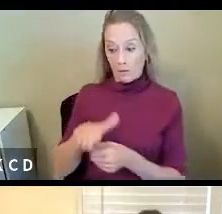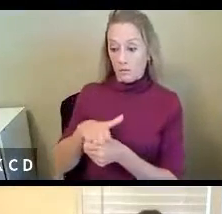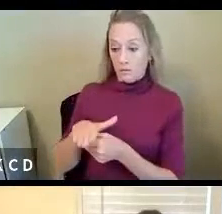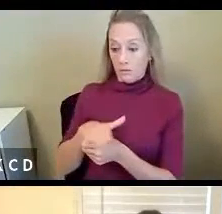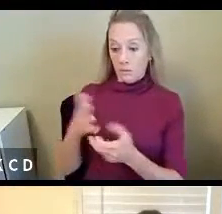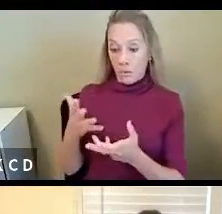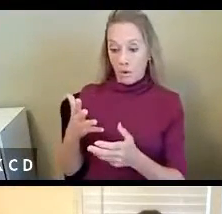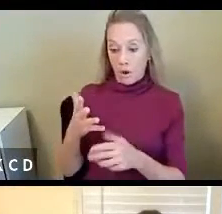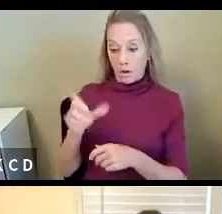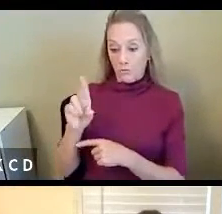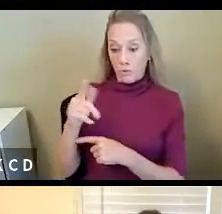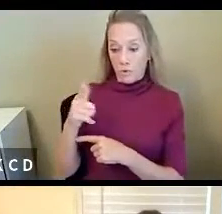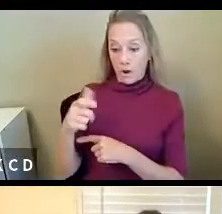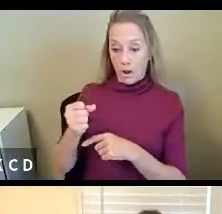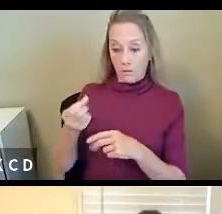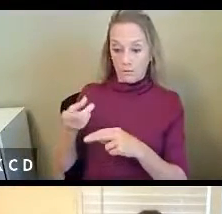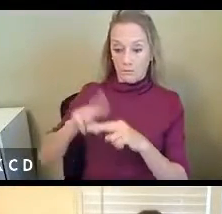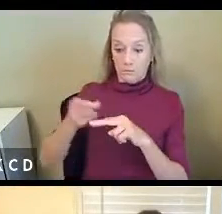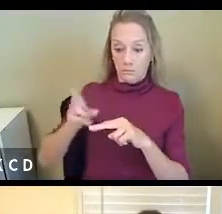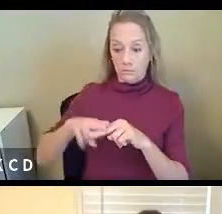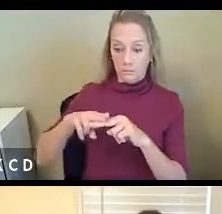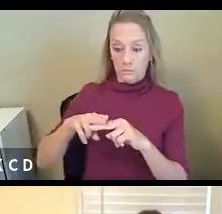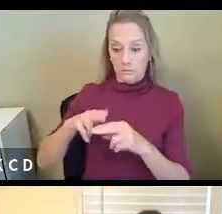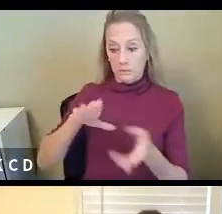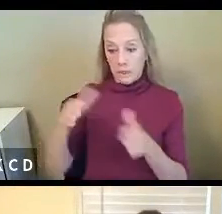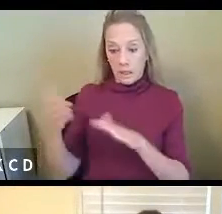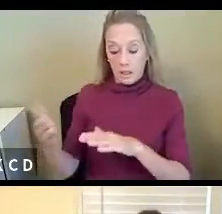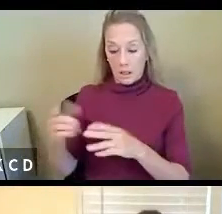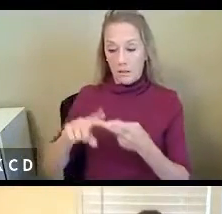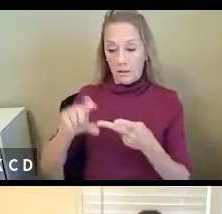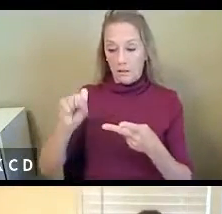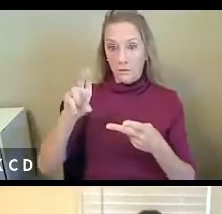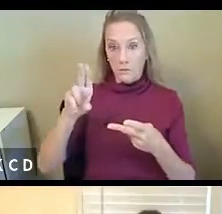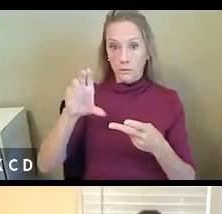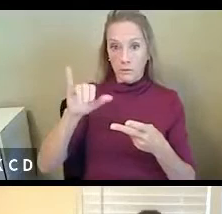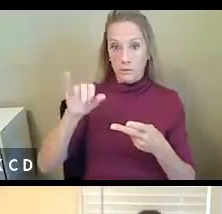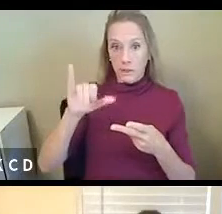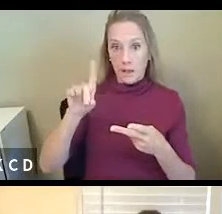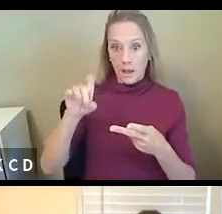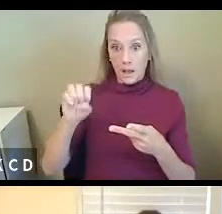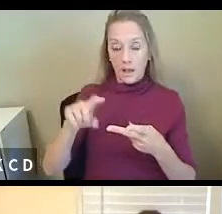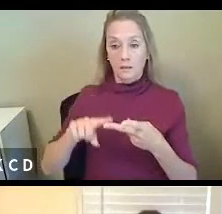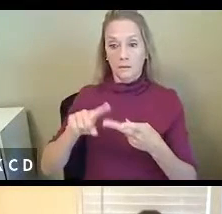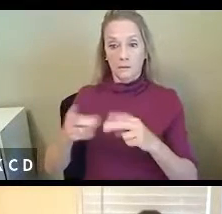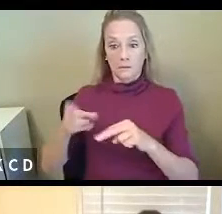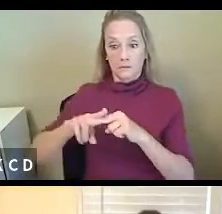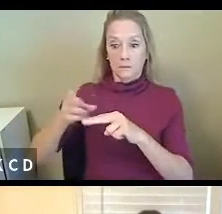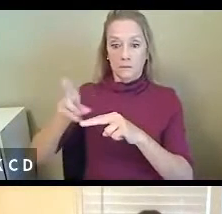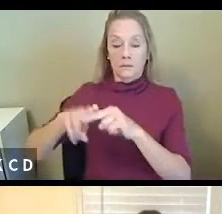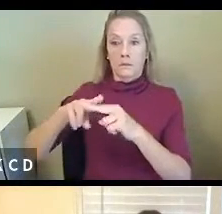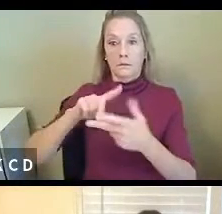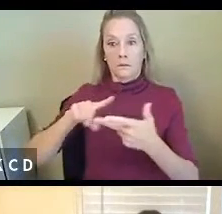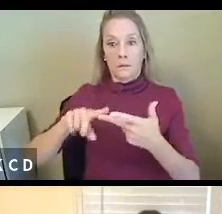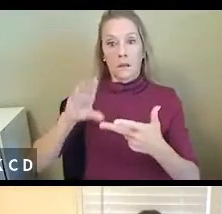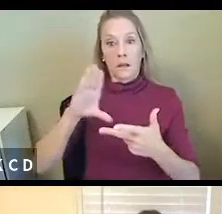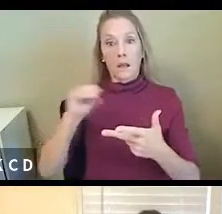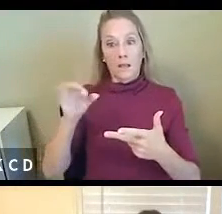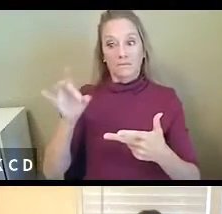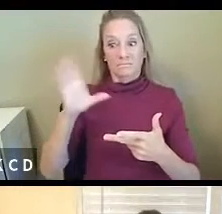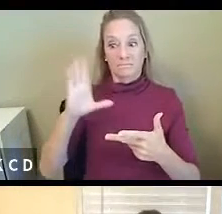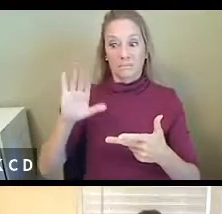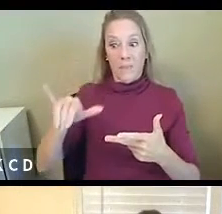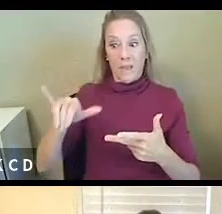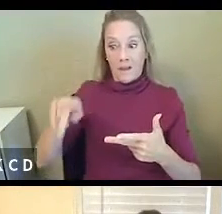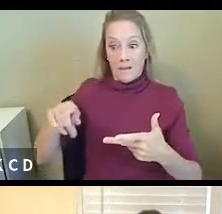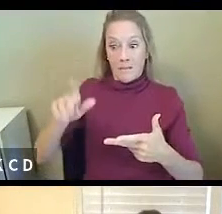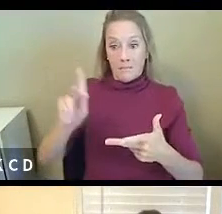drug deaths are up, our suicides are up, and the number of scene visits by the medical examiner where the persons appear to have